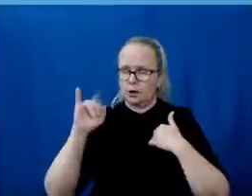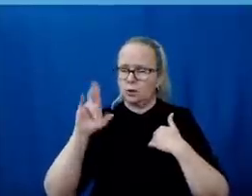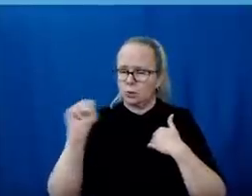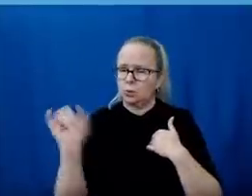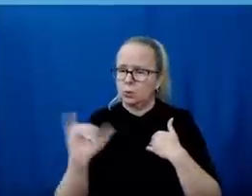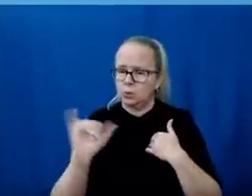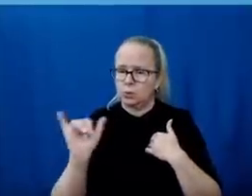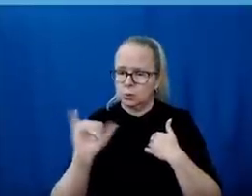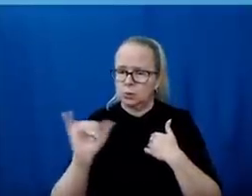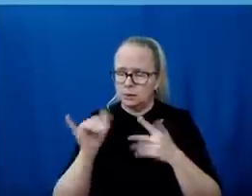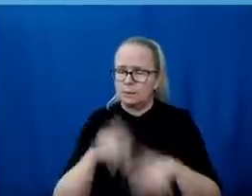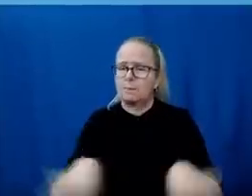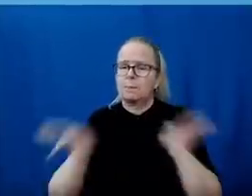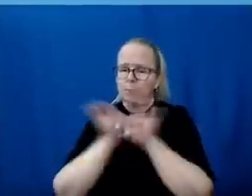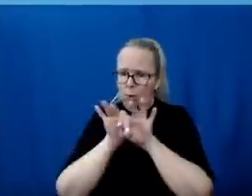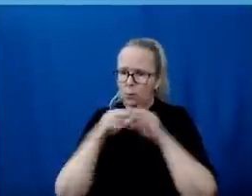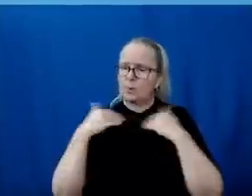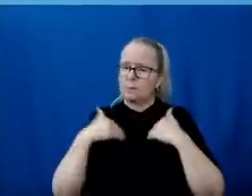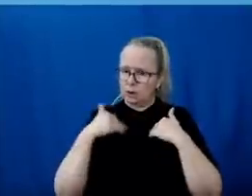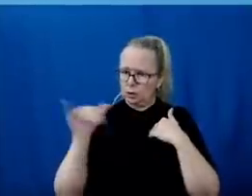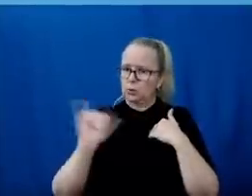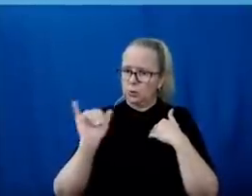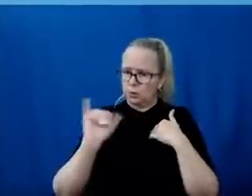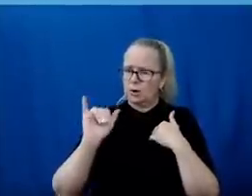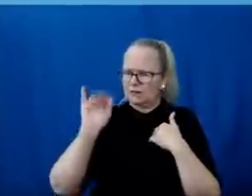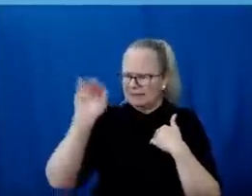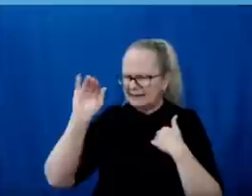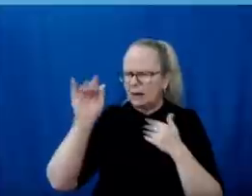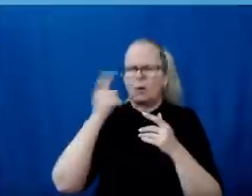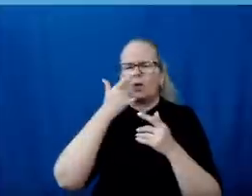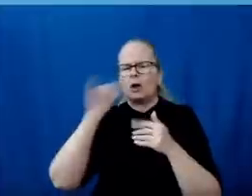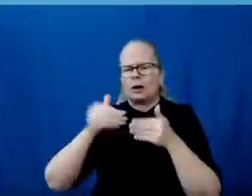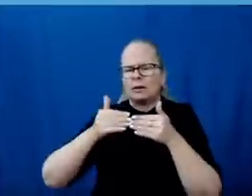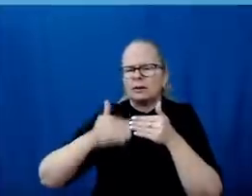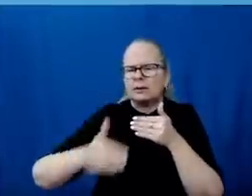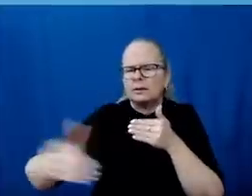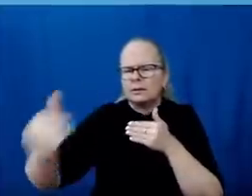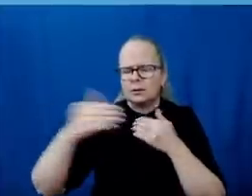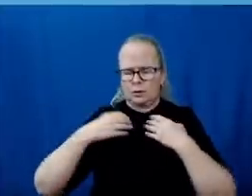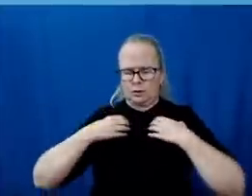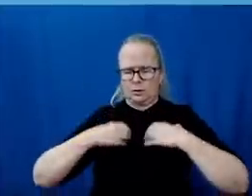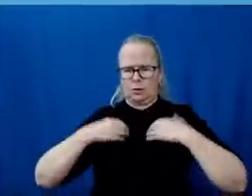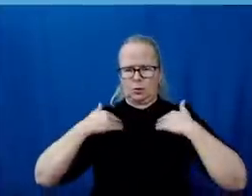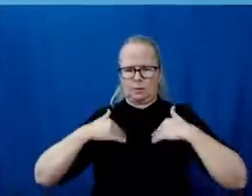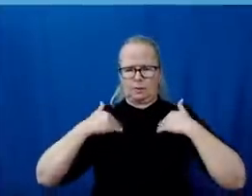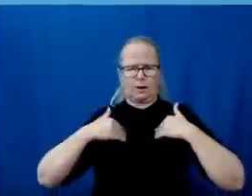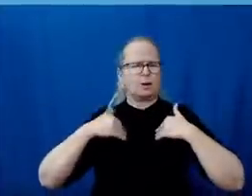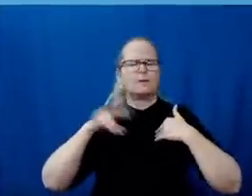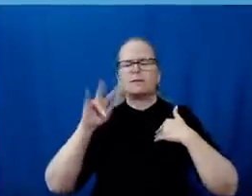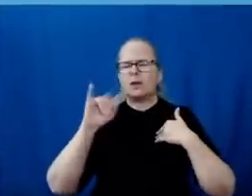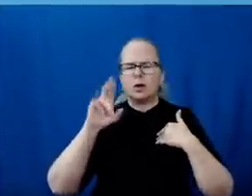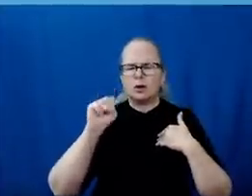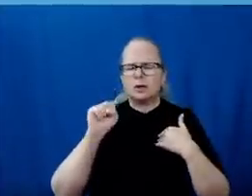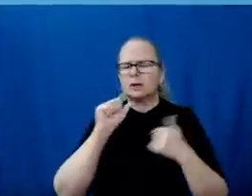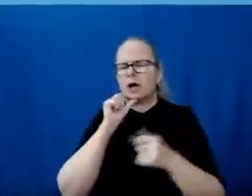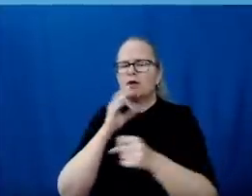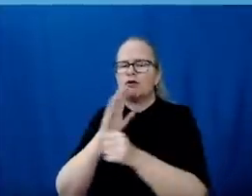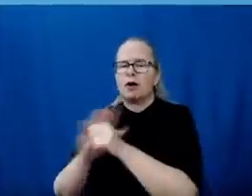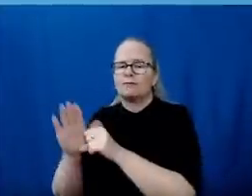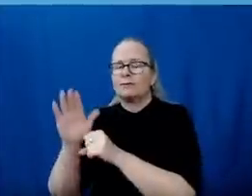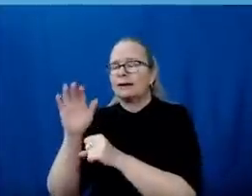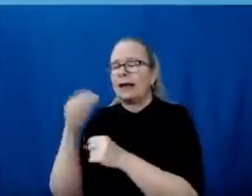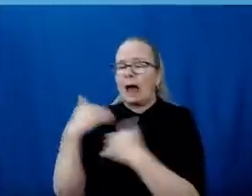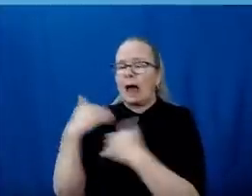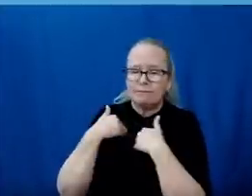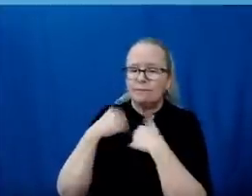It's really important moving forward that we understand the respiratory illnesses that people are experiencing. It's not going to be sufficient to know